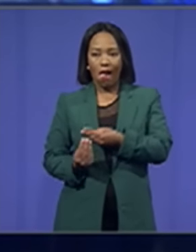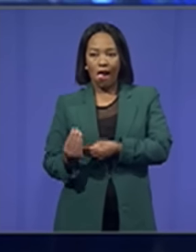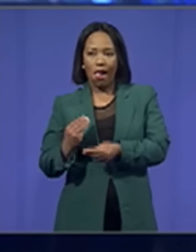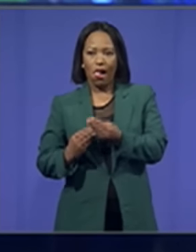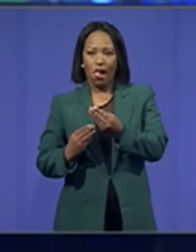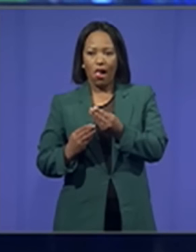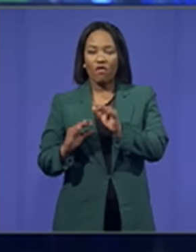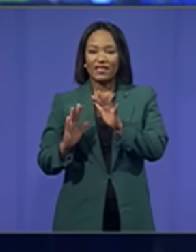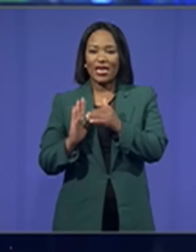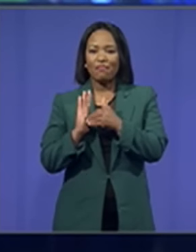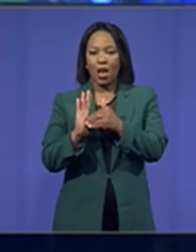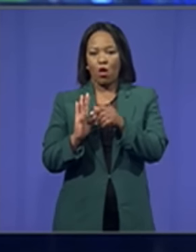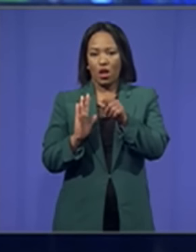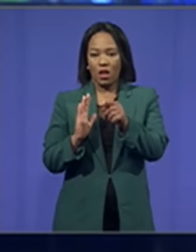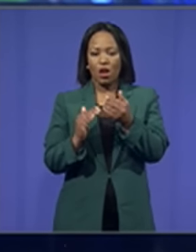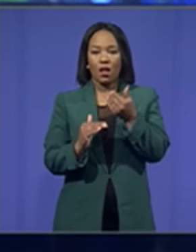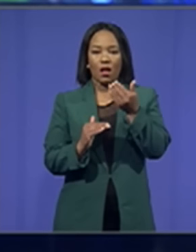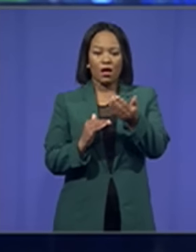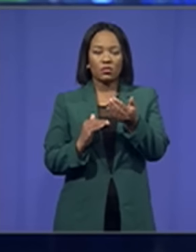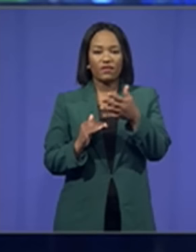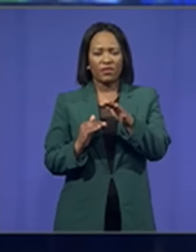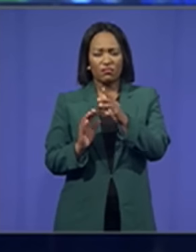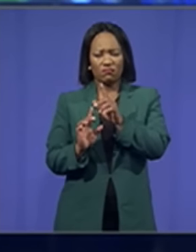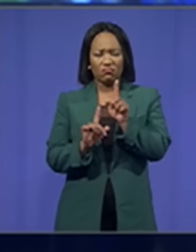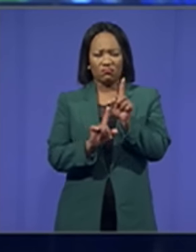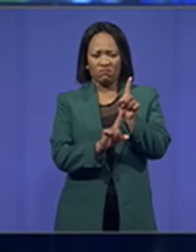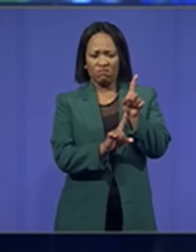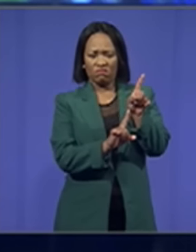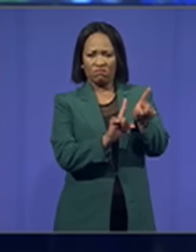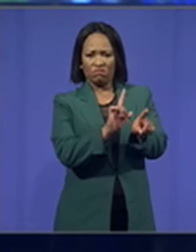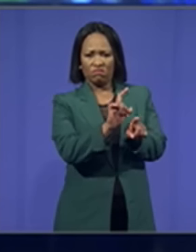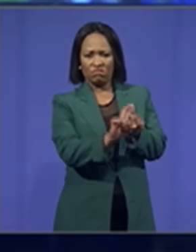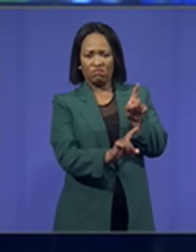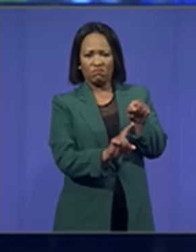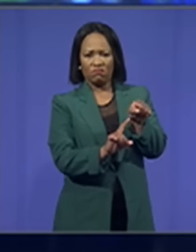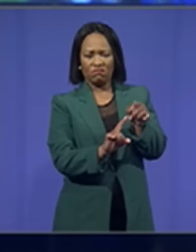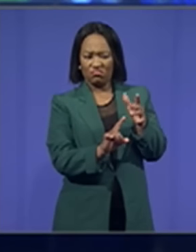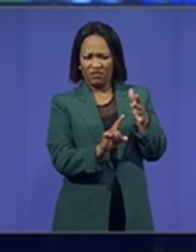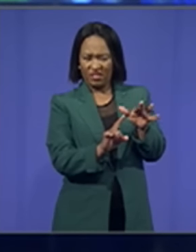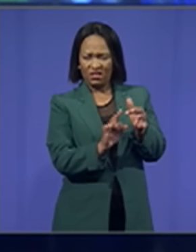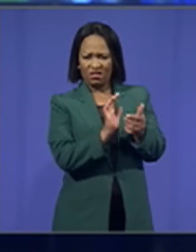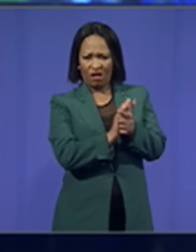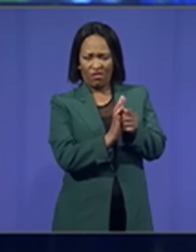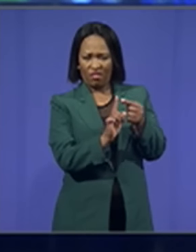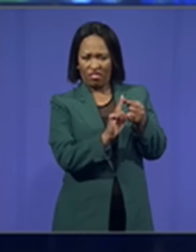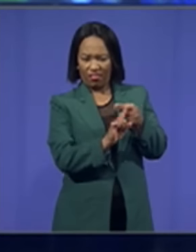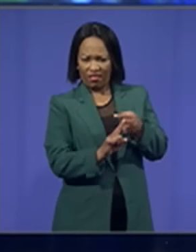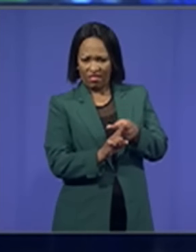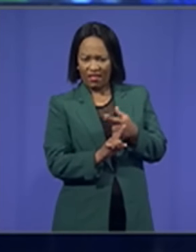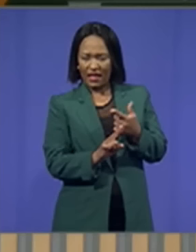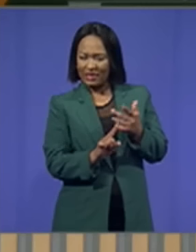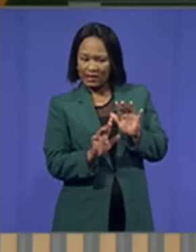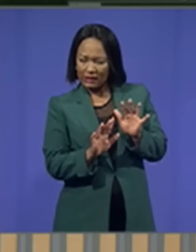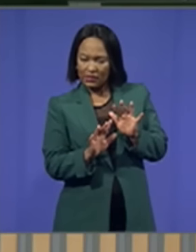tse 10 ka mora hore a qale ho mo botsa dipotso mabapi le ditlaleho tsa ditlolo tsa molao tse amanang le Khan.